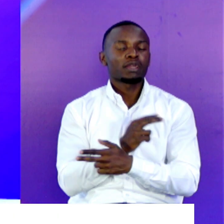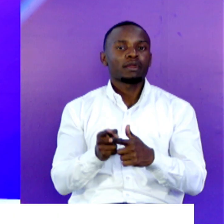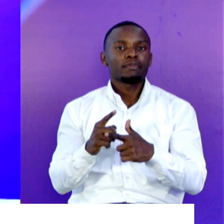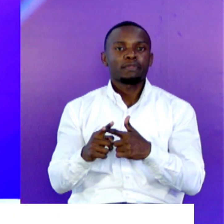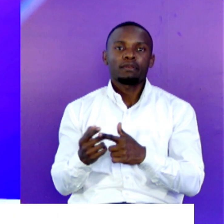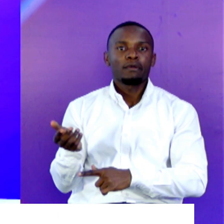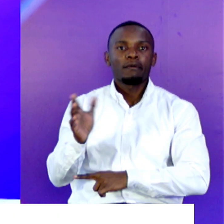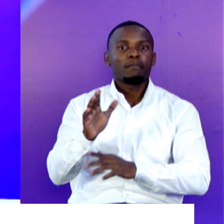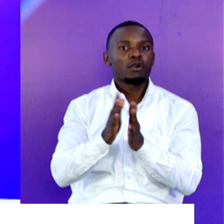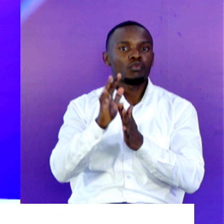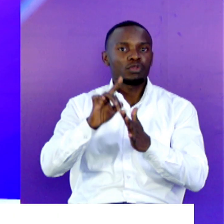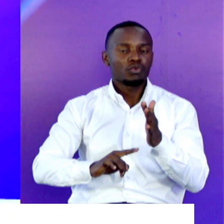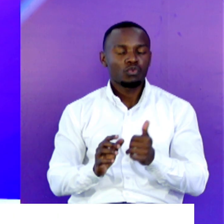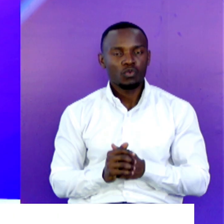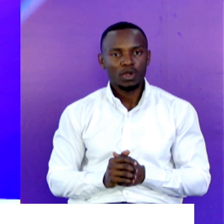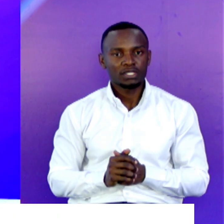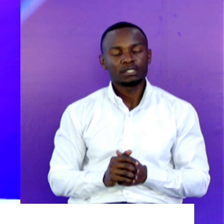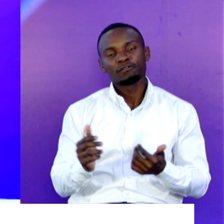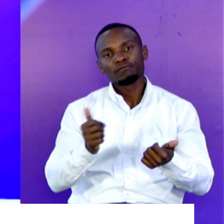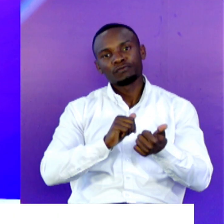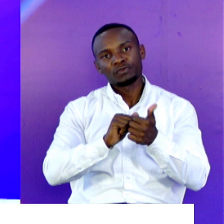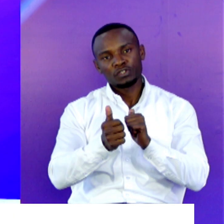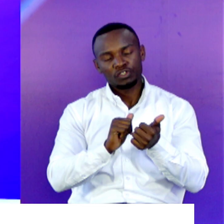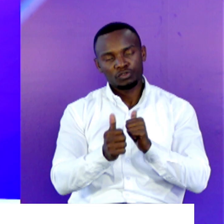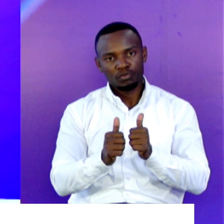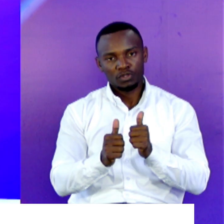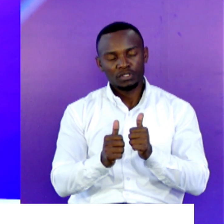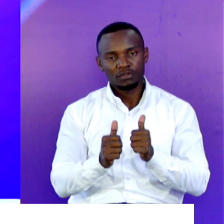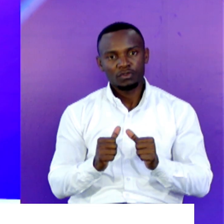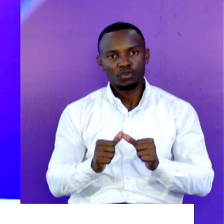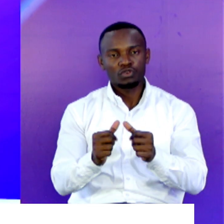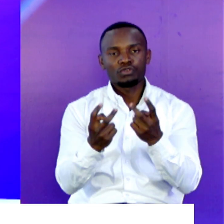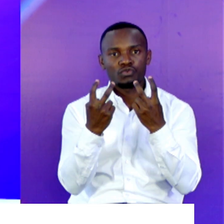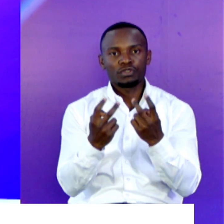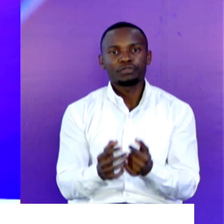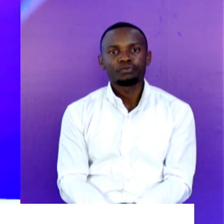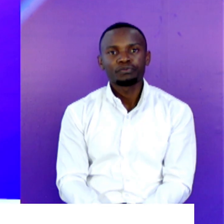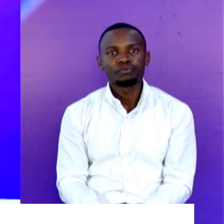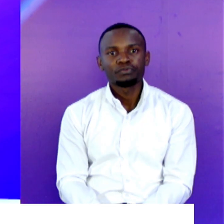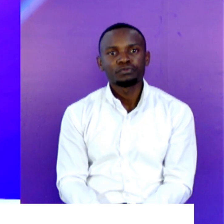we will be back in a short while with the sports updates. Stay with us.